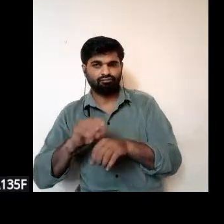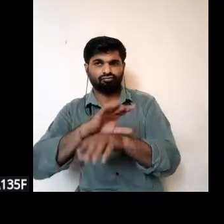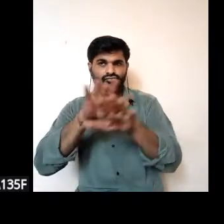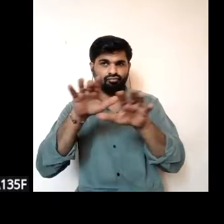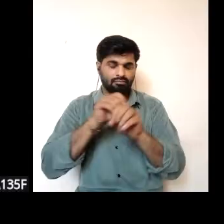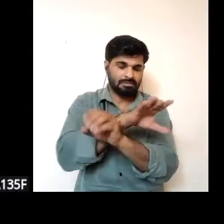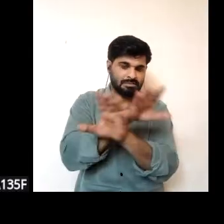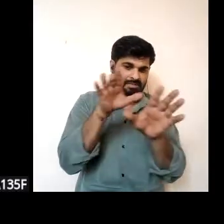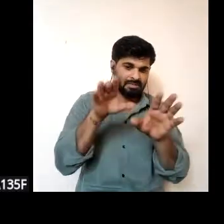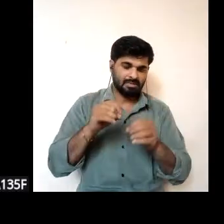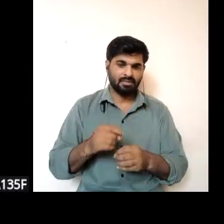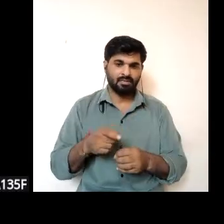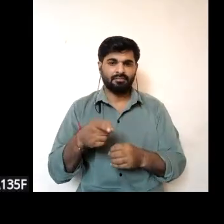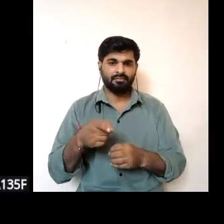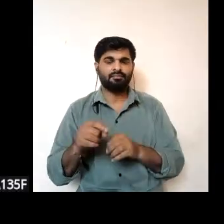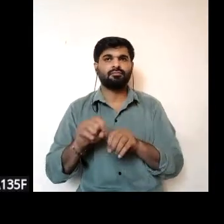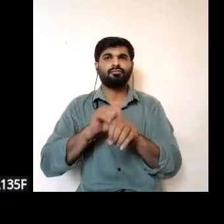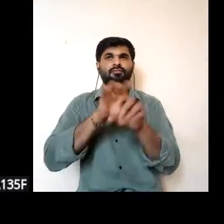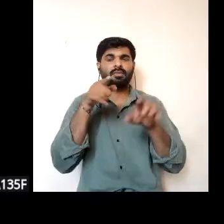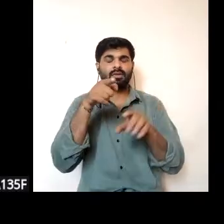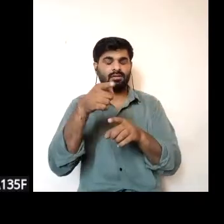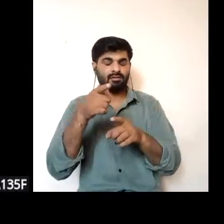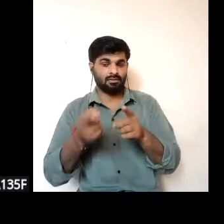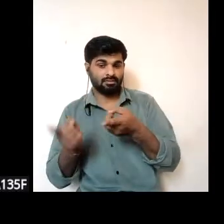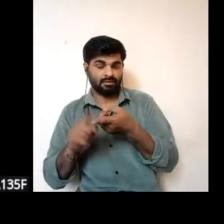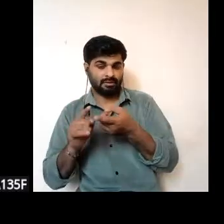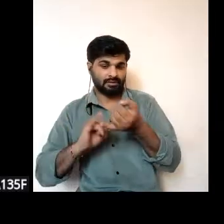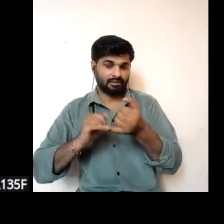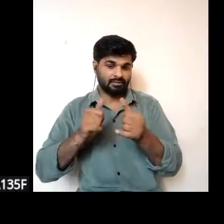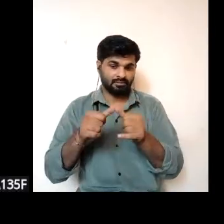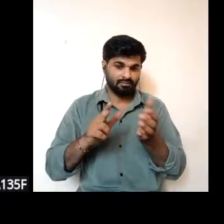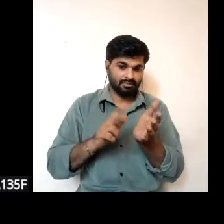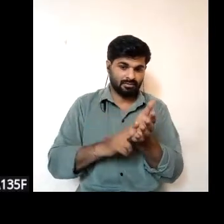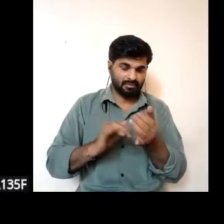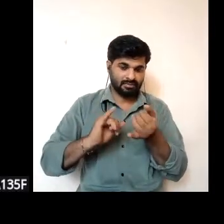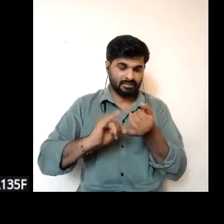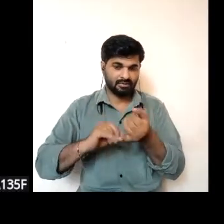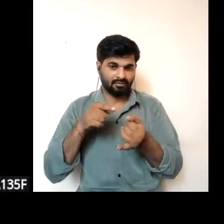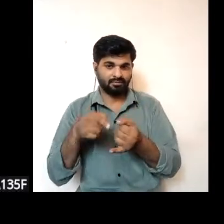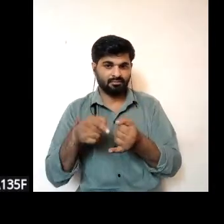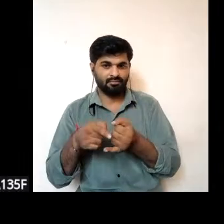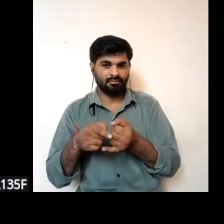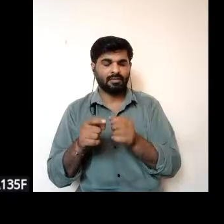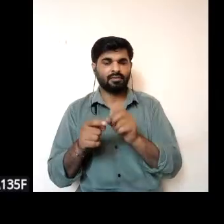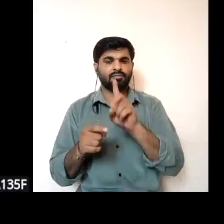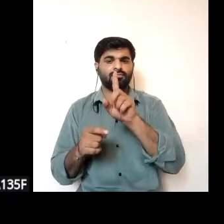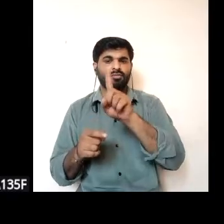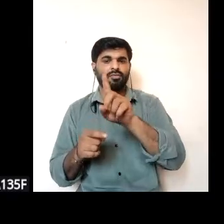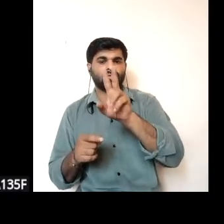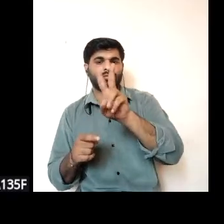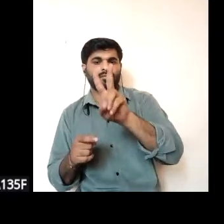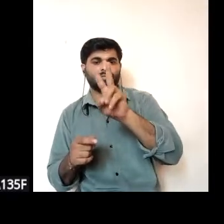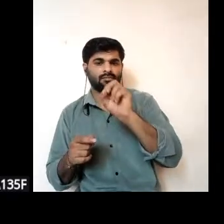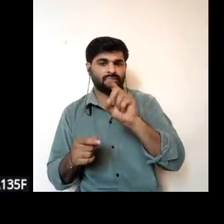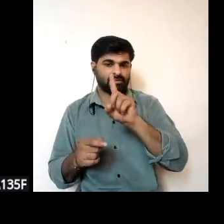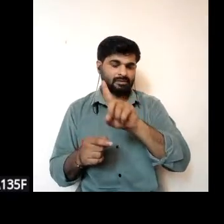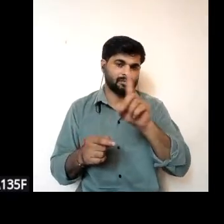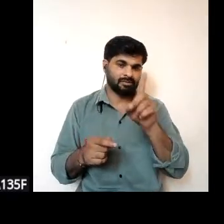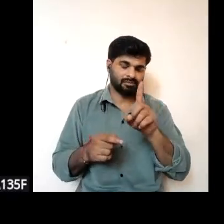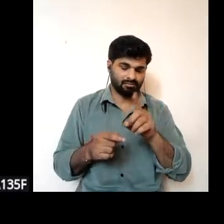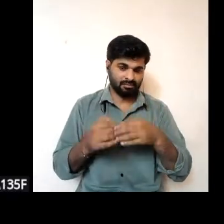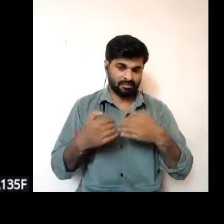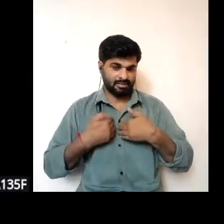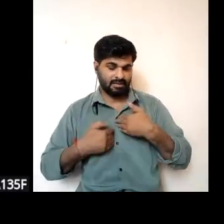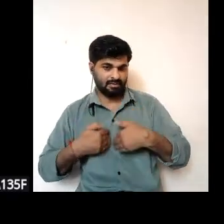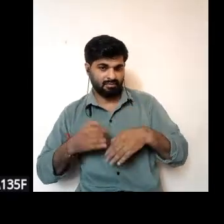the census commission for 2011. So interestingly, we had one experience with Banthia,